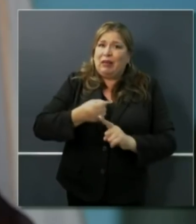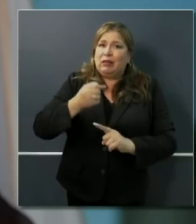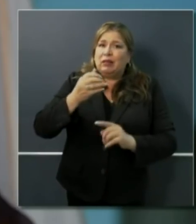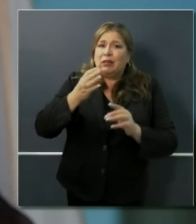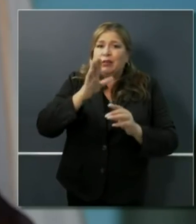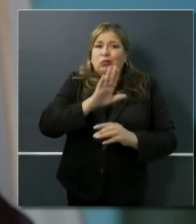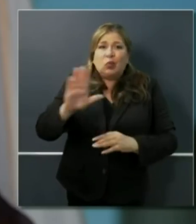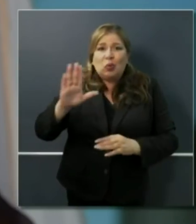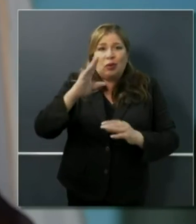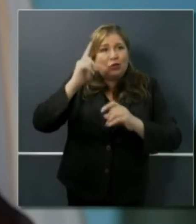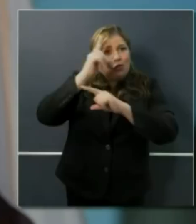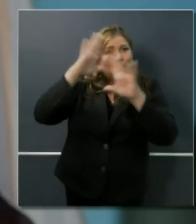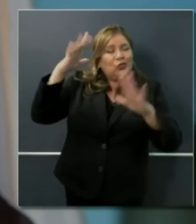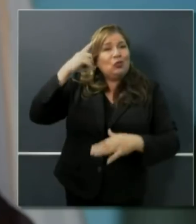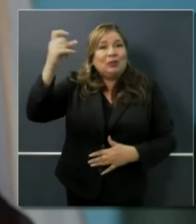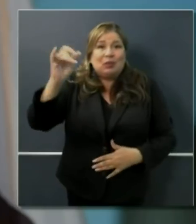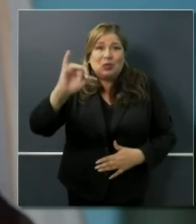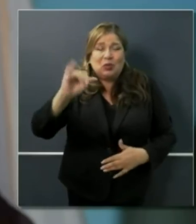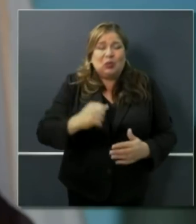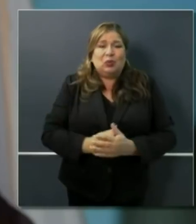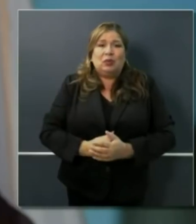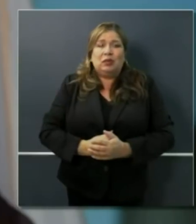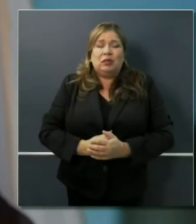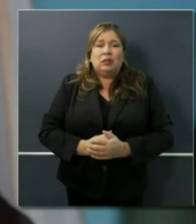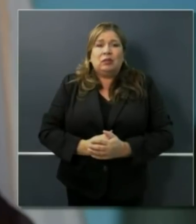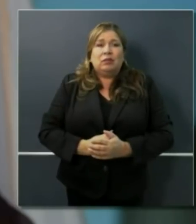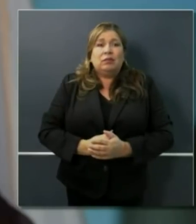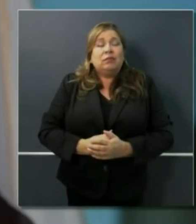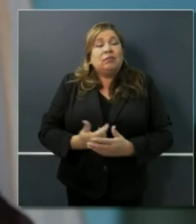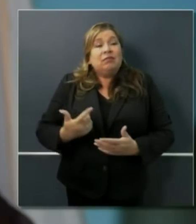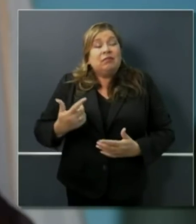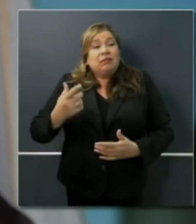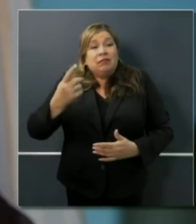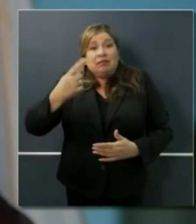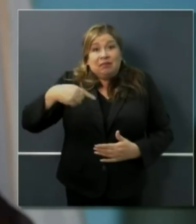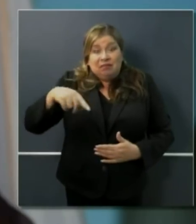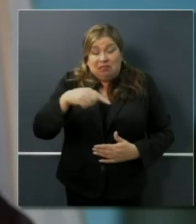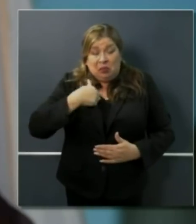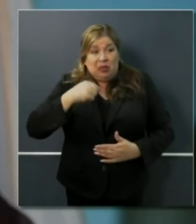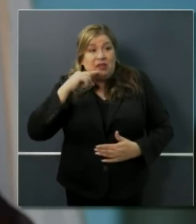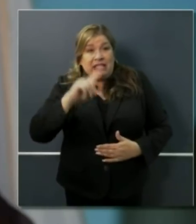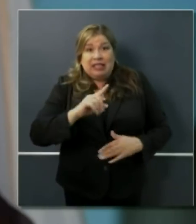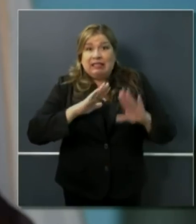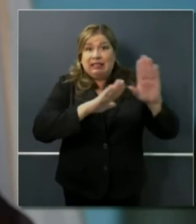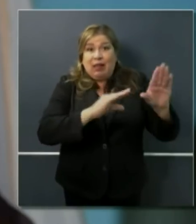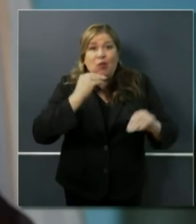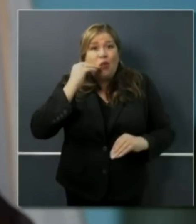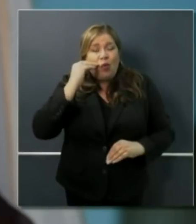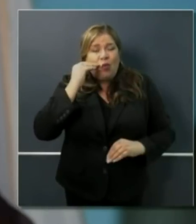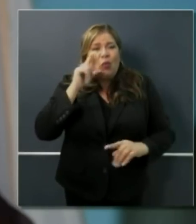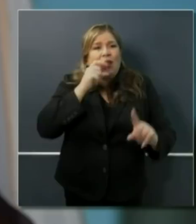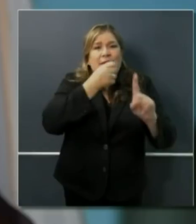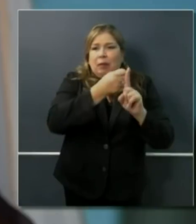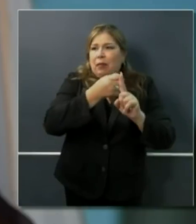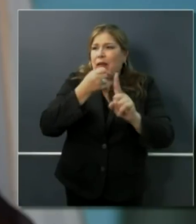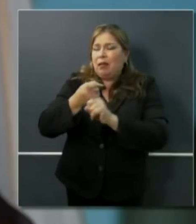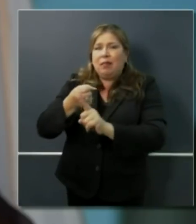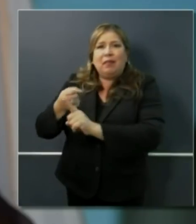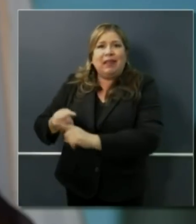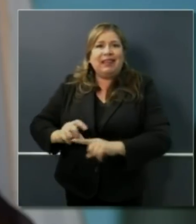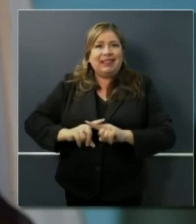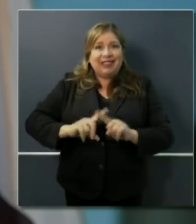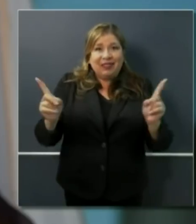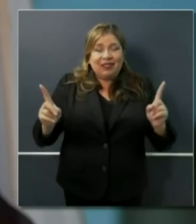recognize that the stay-at-home orders impact all of us differently. Certainly impacts those of low